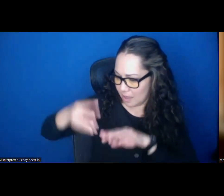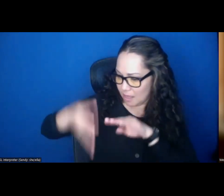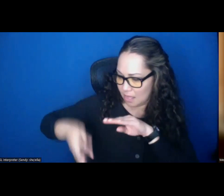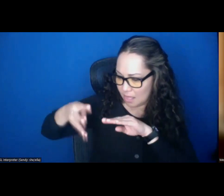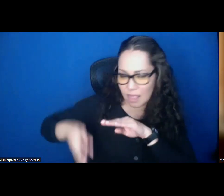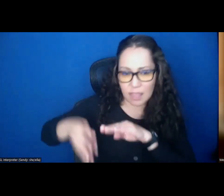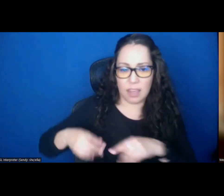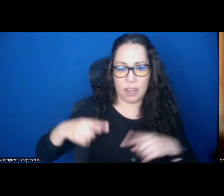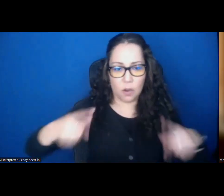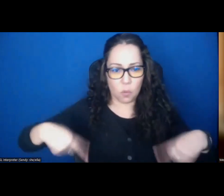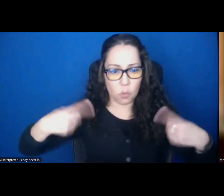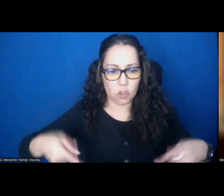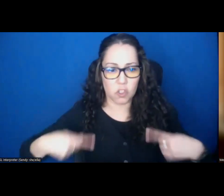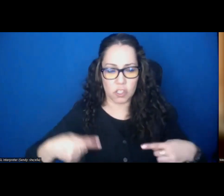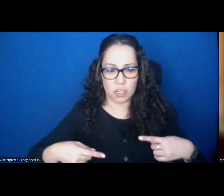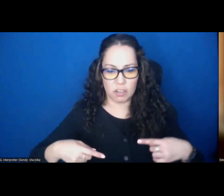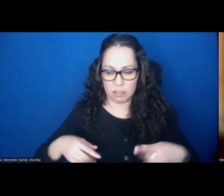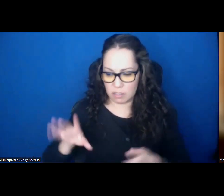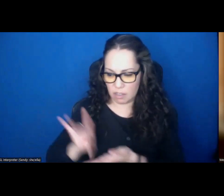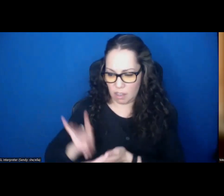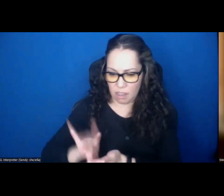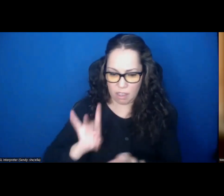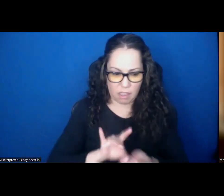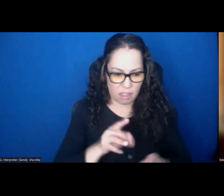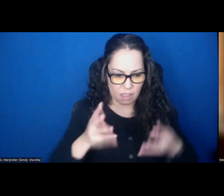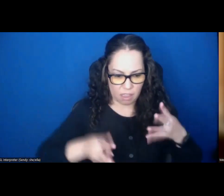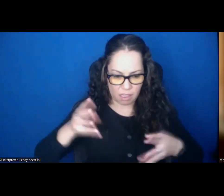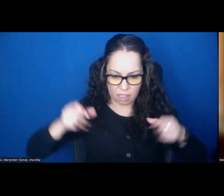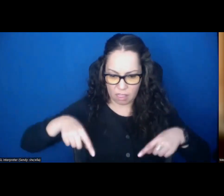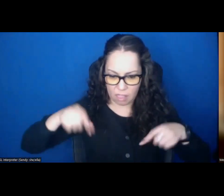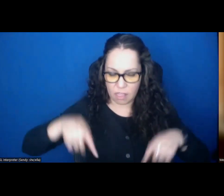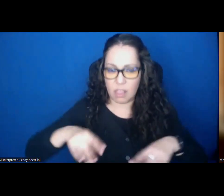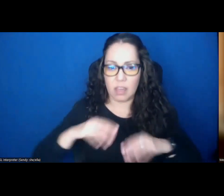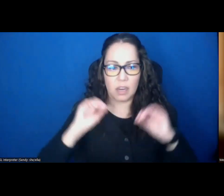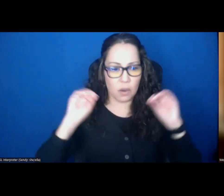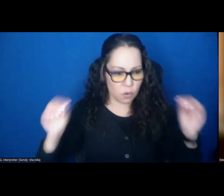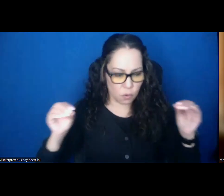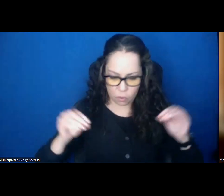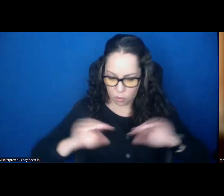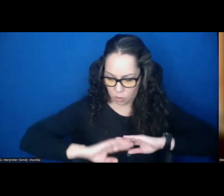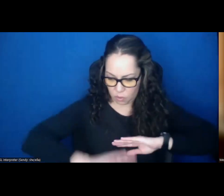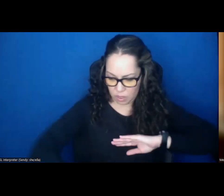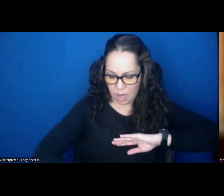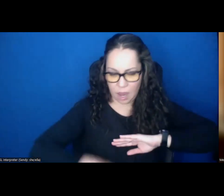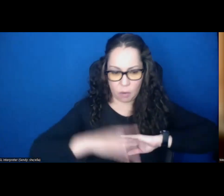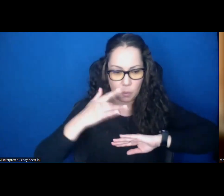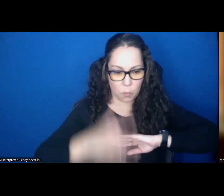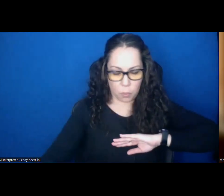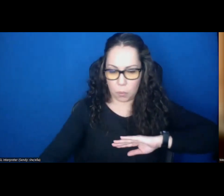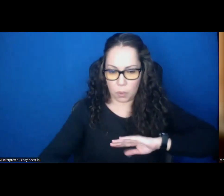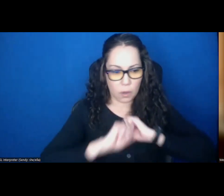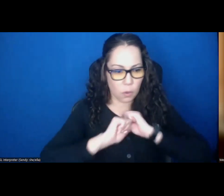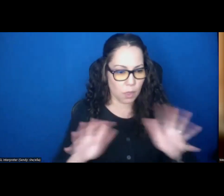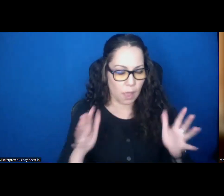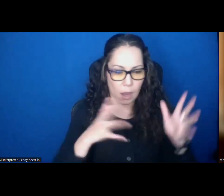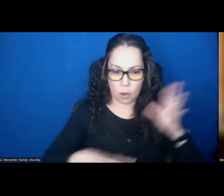was tracking the contents. And she was completely undressed from the waist down. I